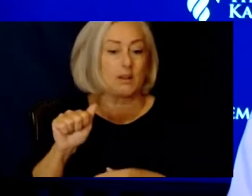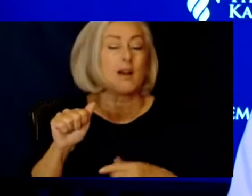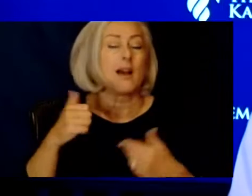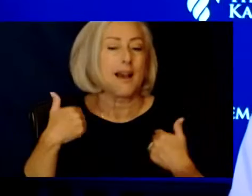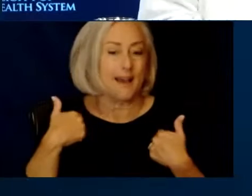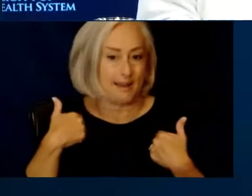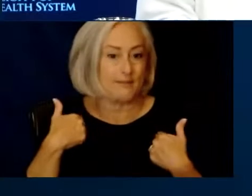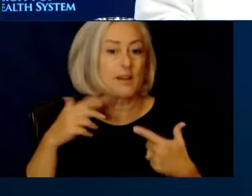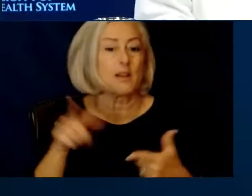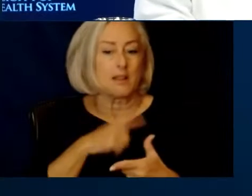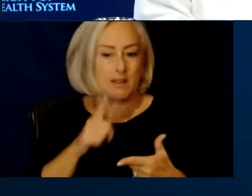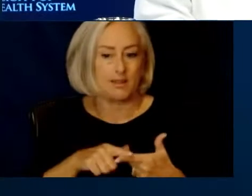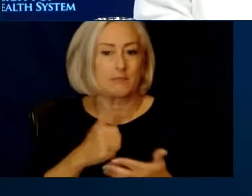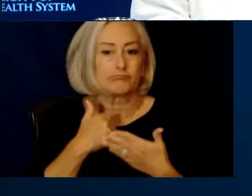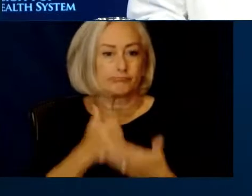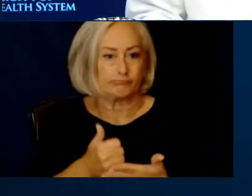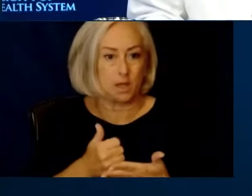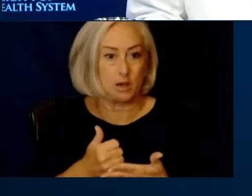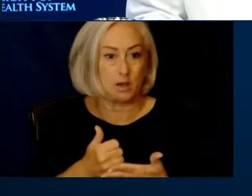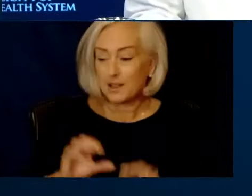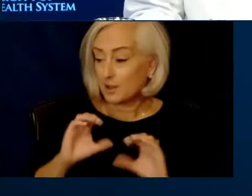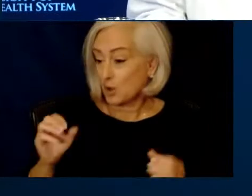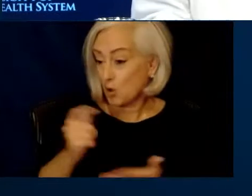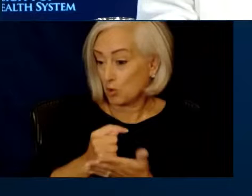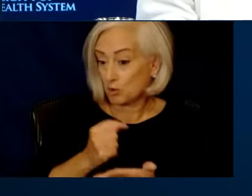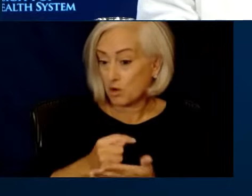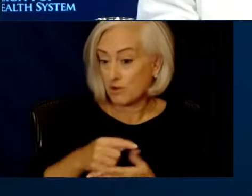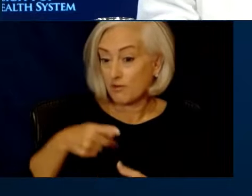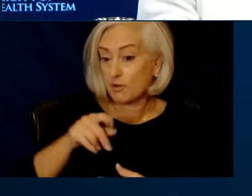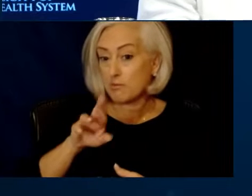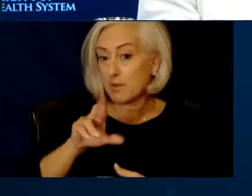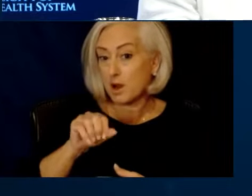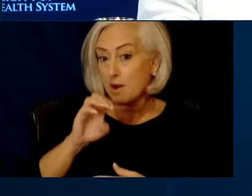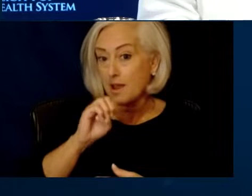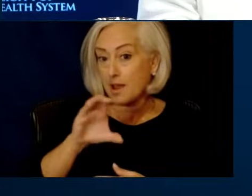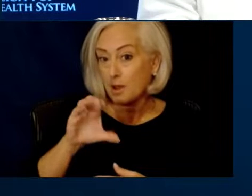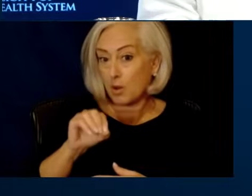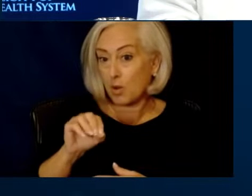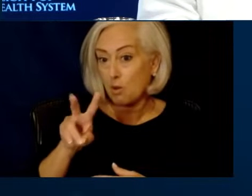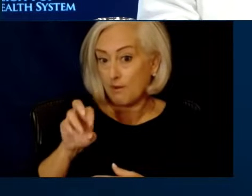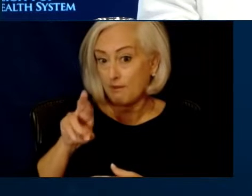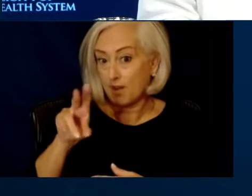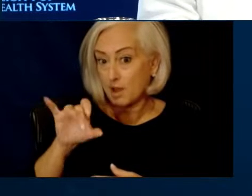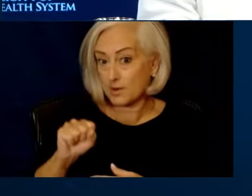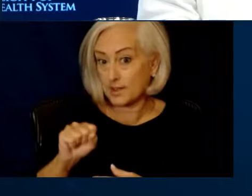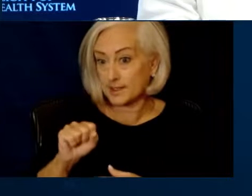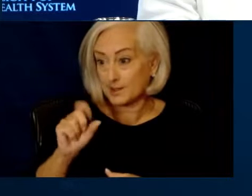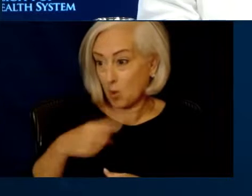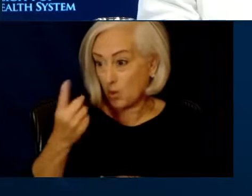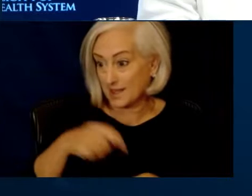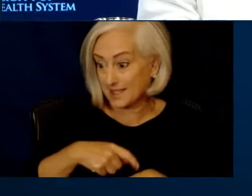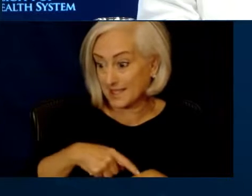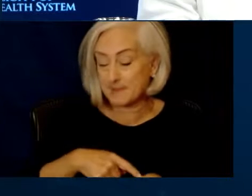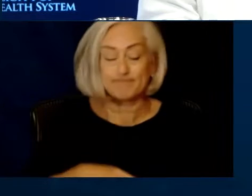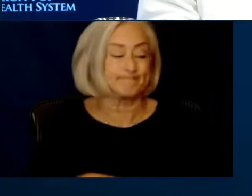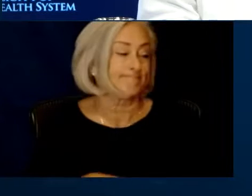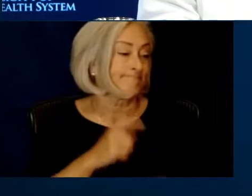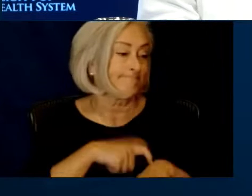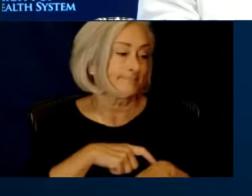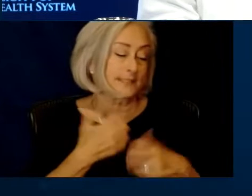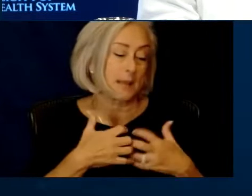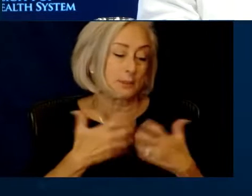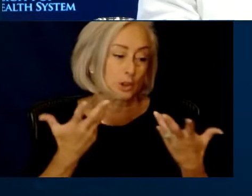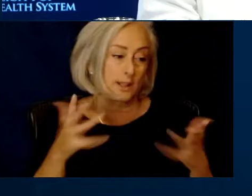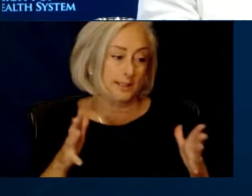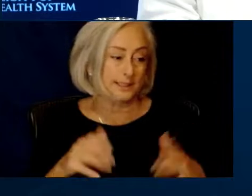really, there's not a treatment for parakovirus other than time. Is that fair? Yeah, time machine if you have one of those. Yeah. But unfortunately, there is